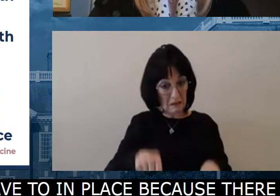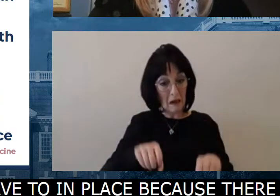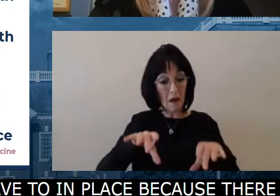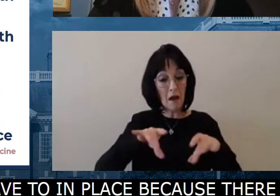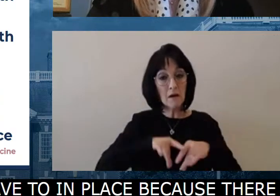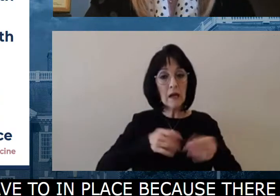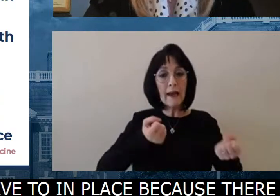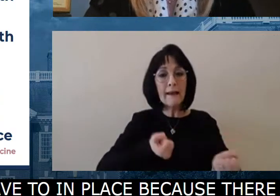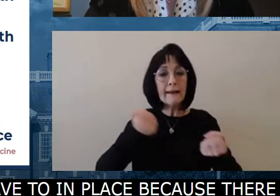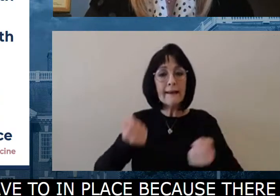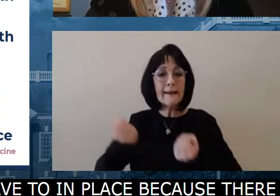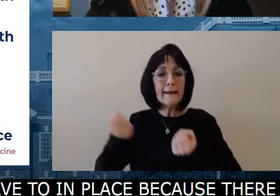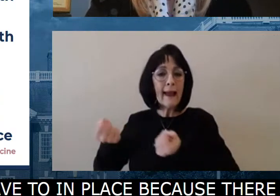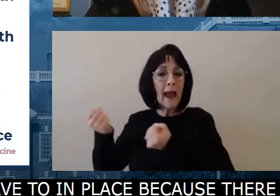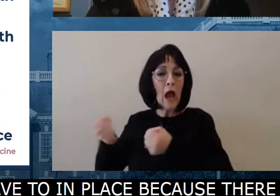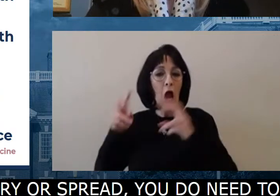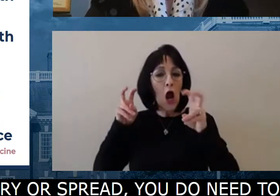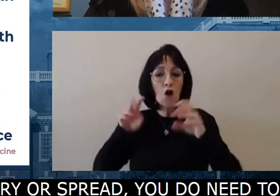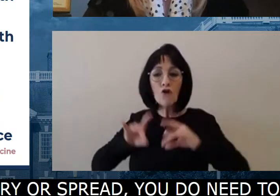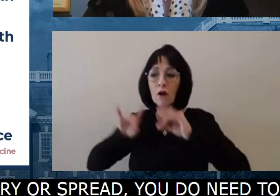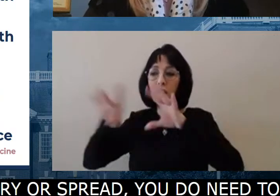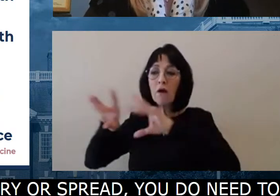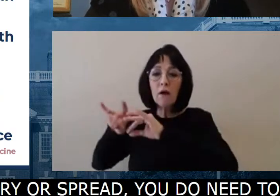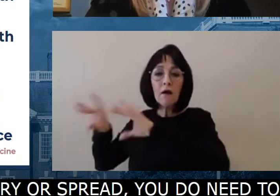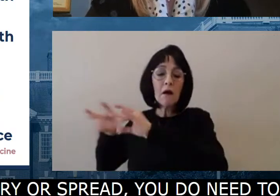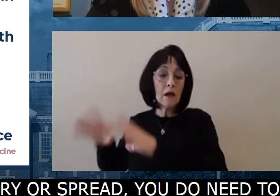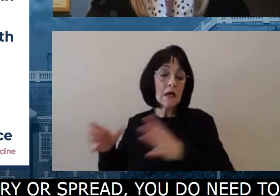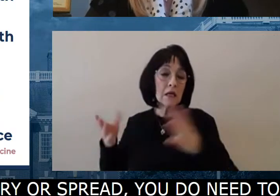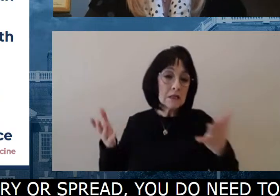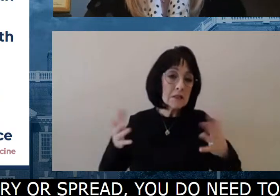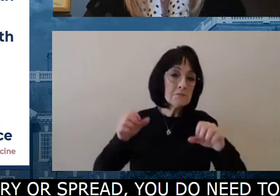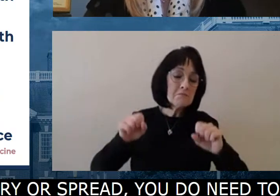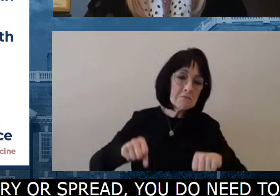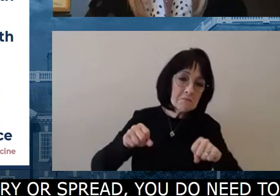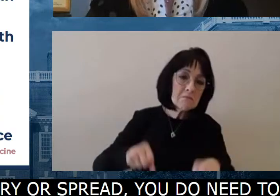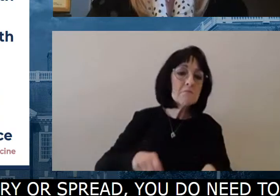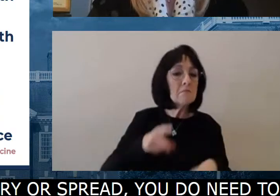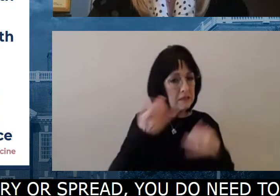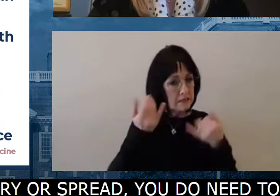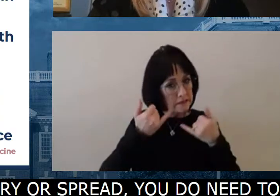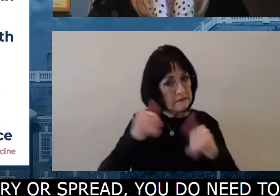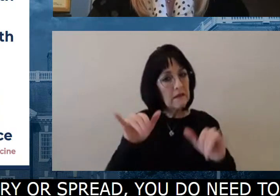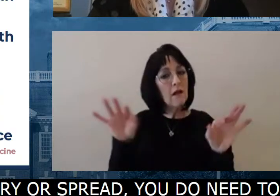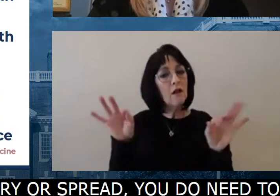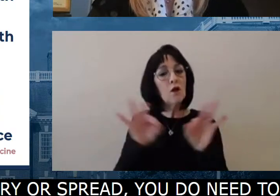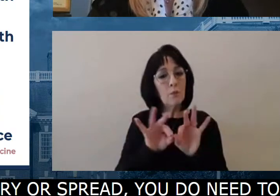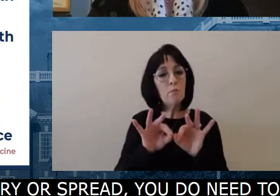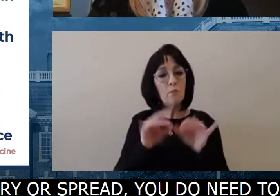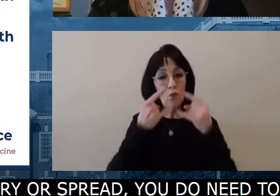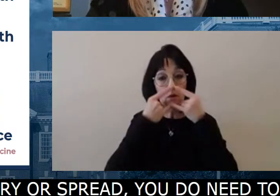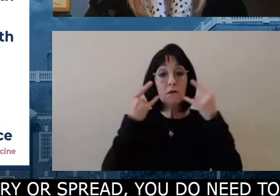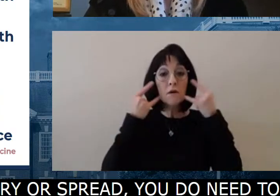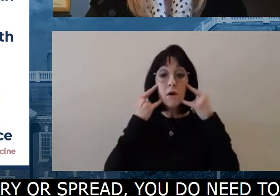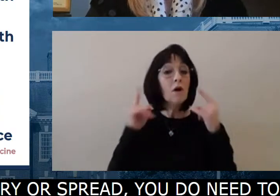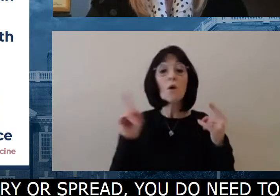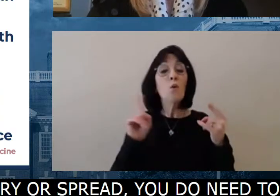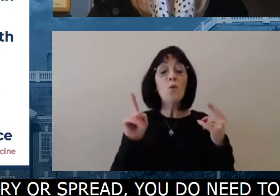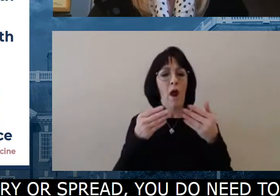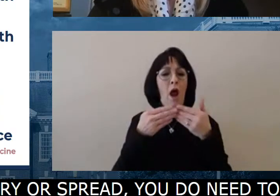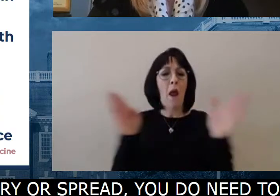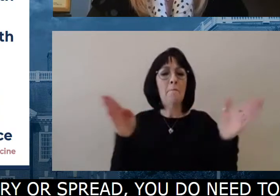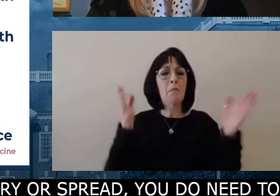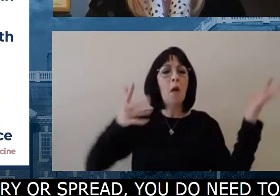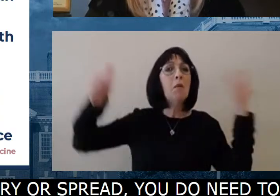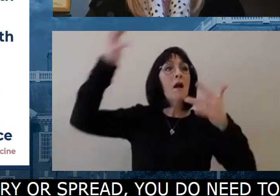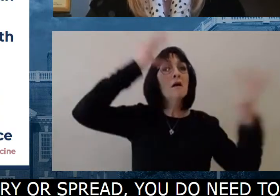in public. You need to mask and distance with those who are at higher risk, like I mentioned. Mask or